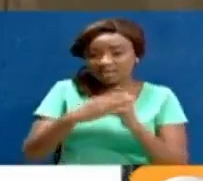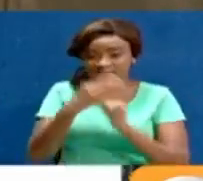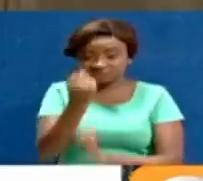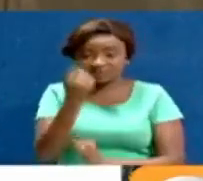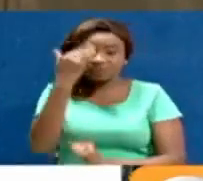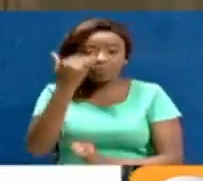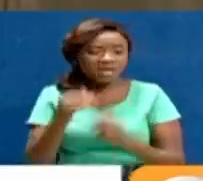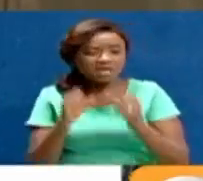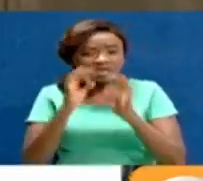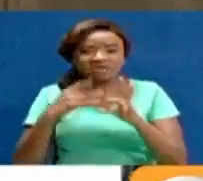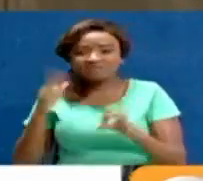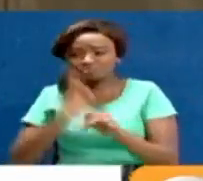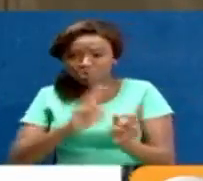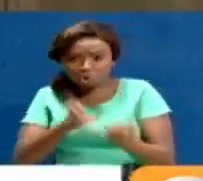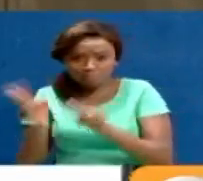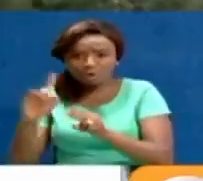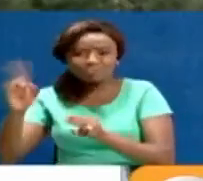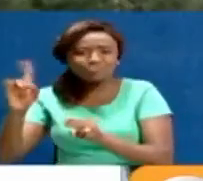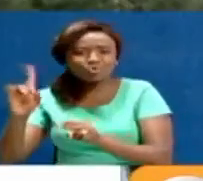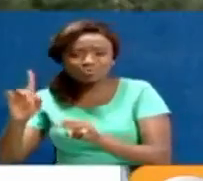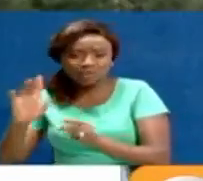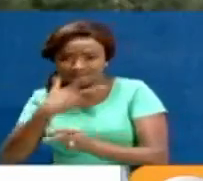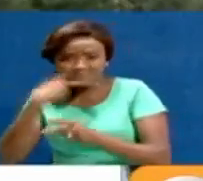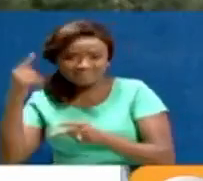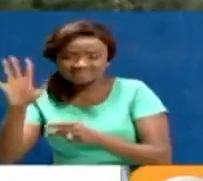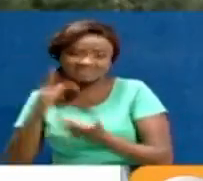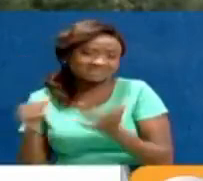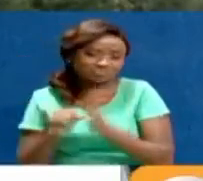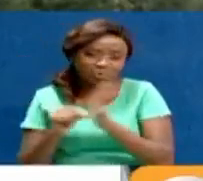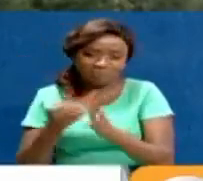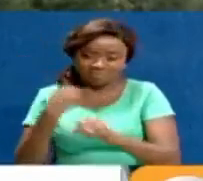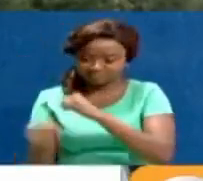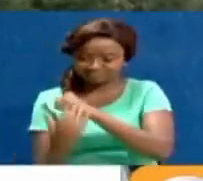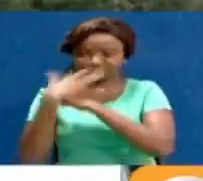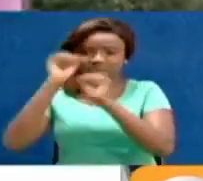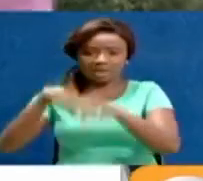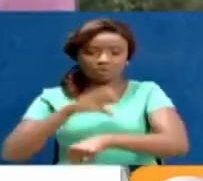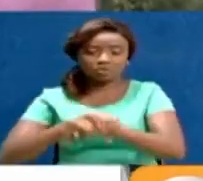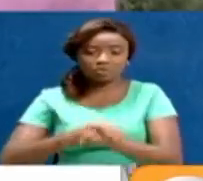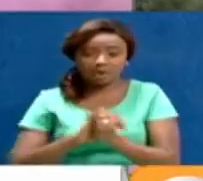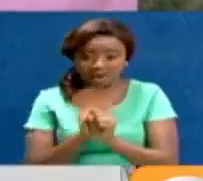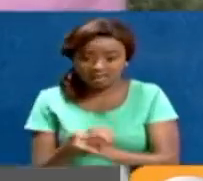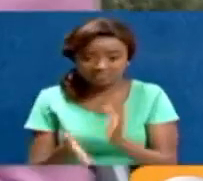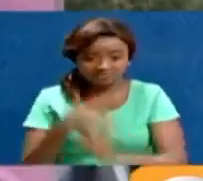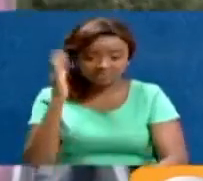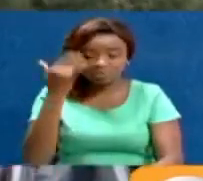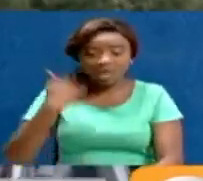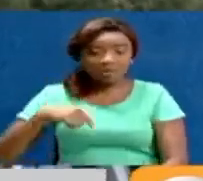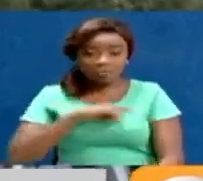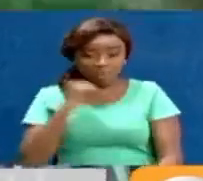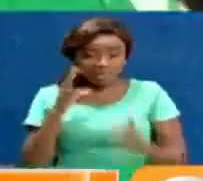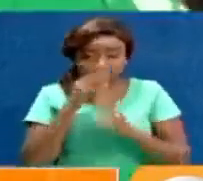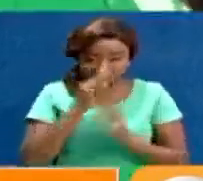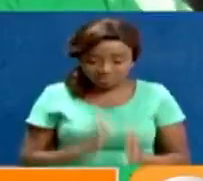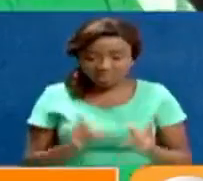examination. Na hiyo inakuexpose a lot. Ni uchungu zaidi kwa sababu mimi kama speaker na waheshimiwa wangu and staff from